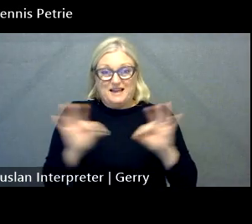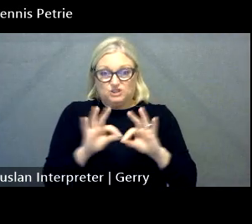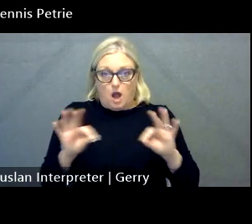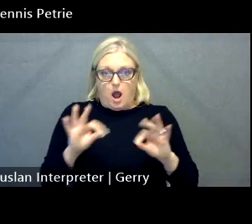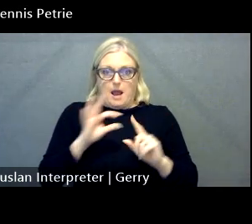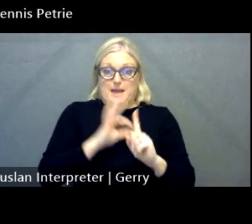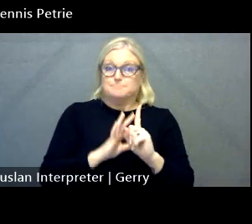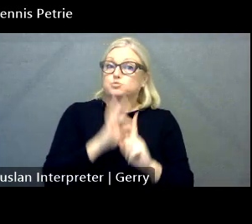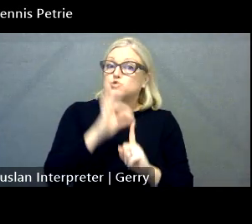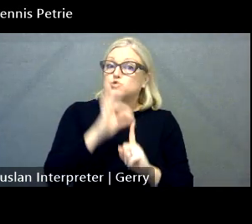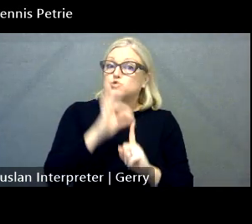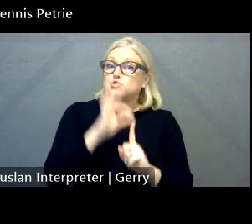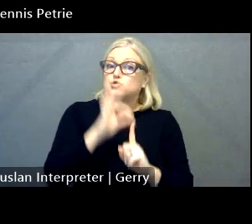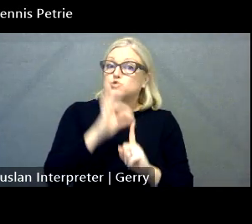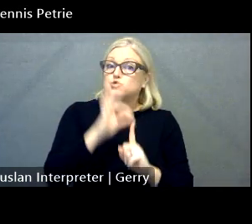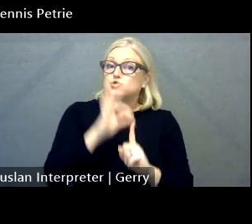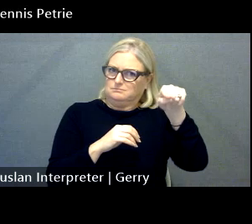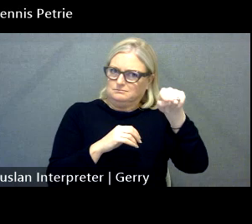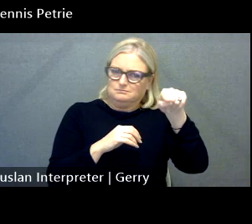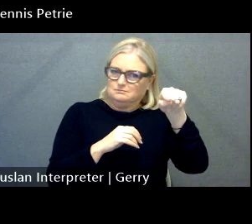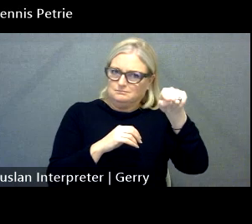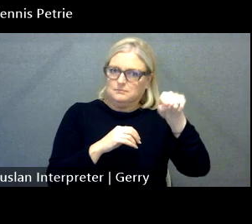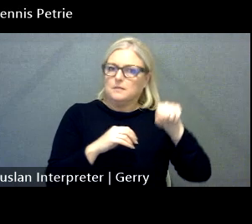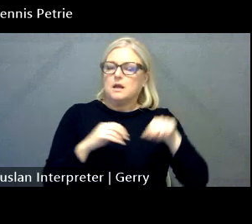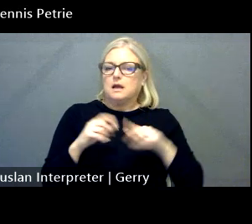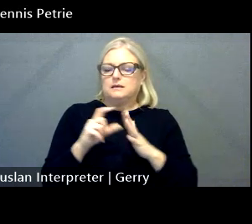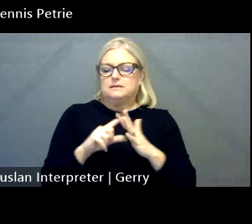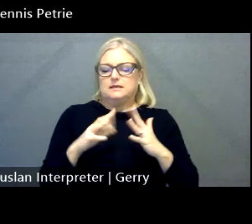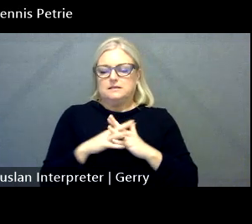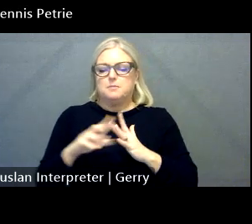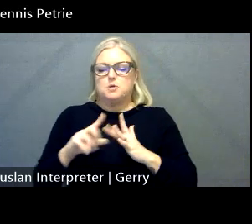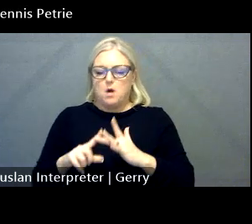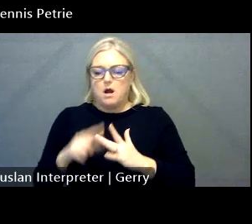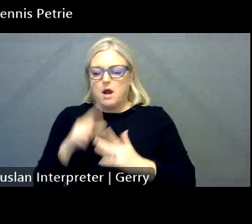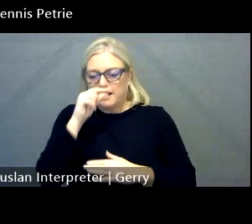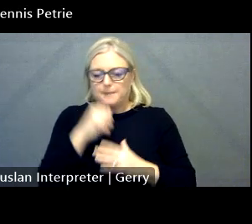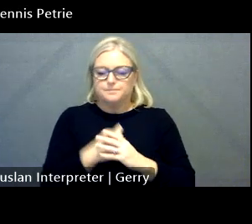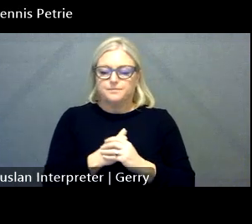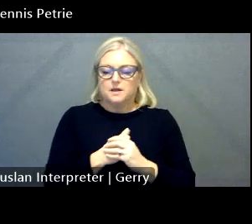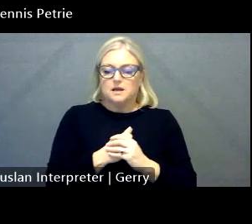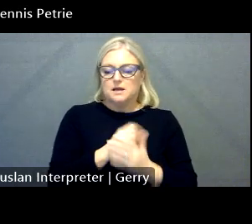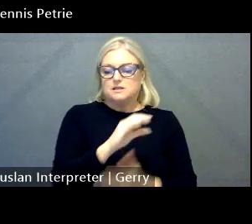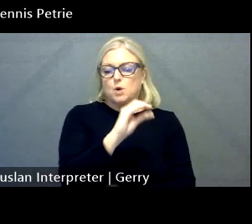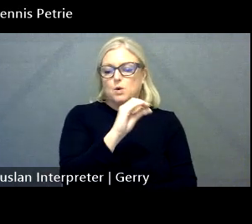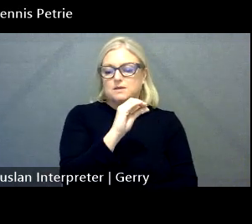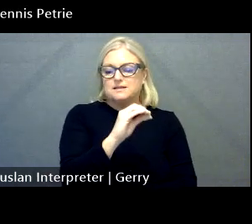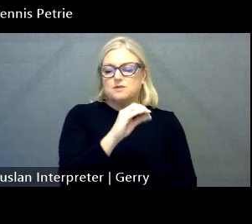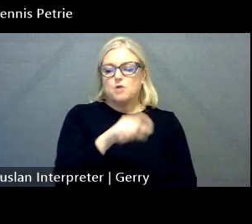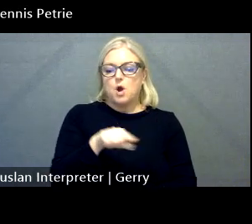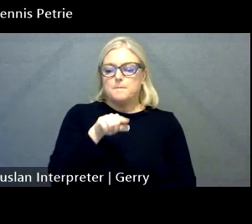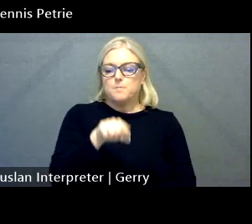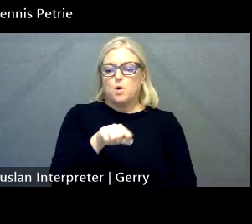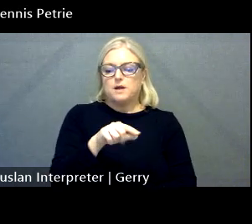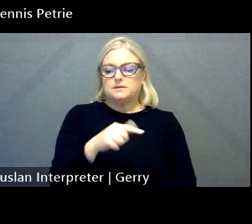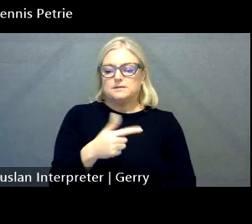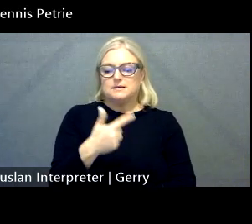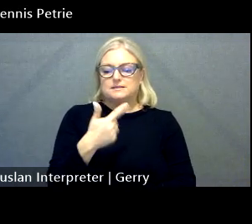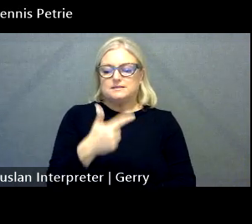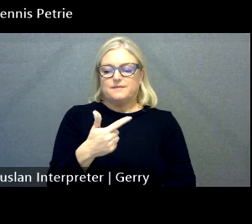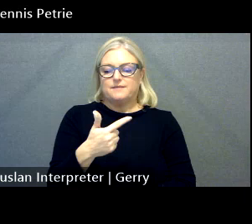If you look at the correlation between these two measures, you would find that this is 0.73. So the graph I'm presenting is on the